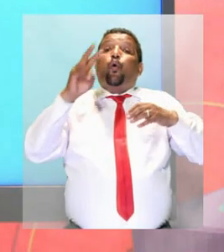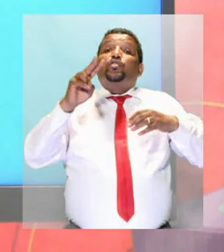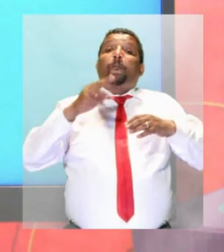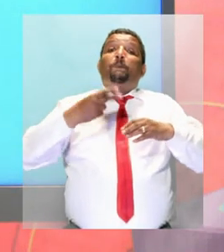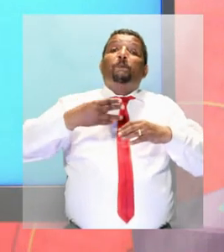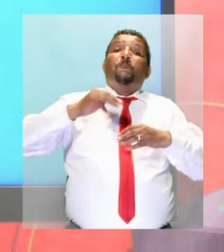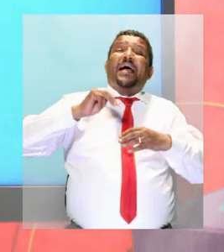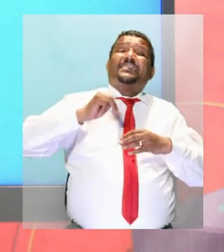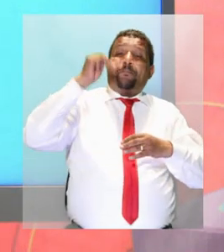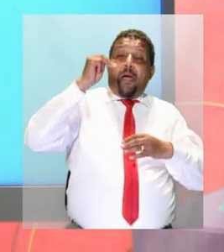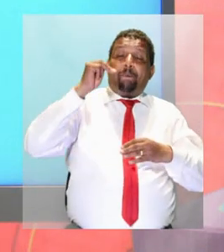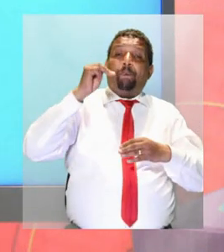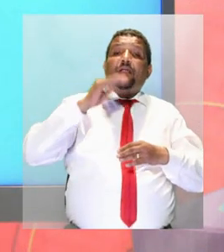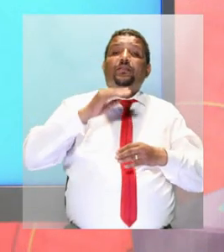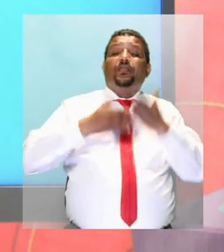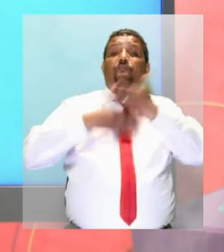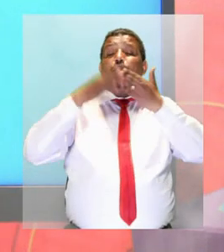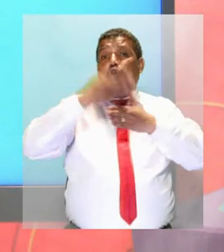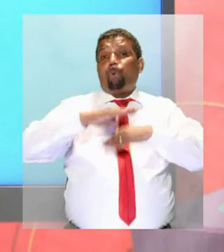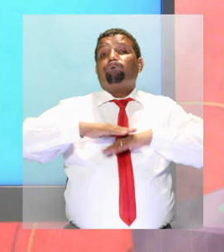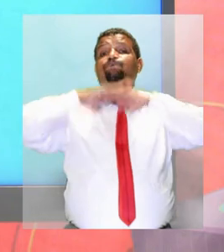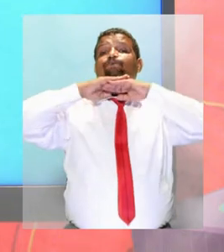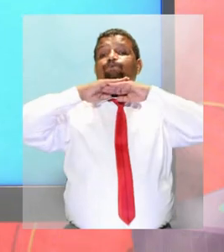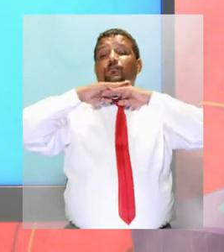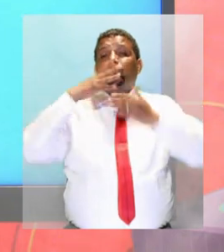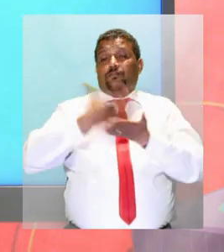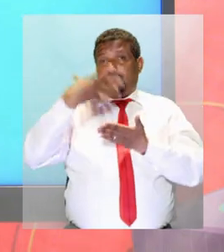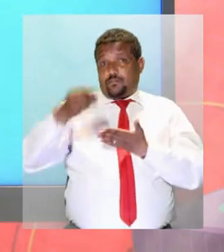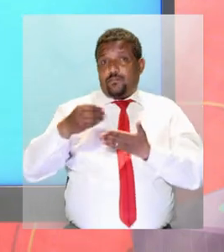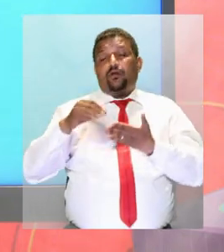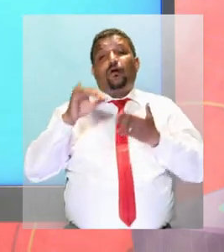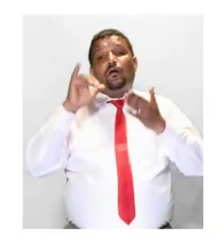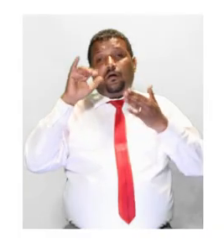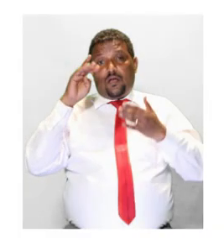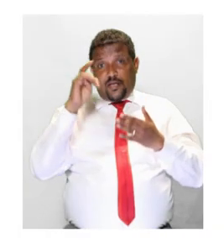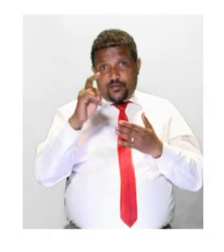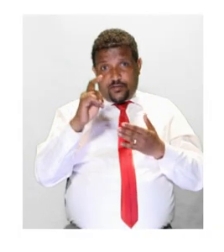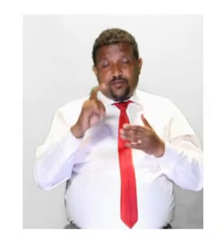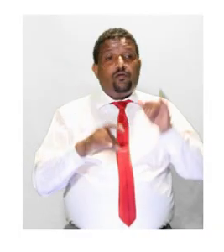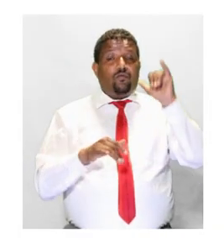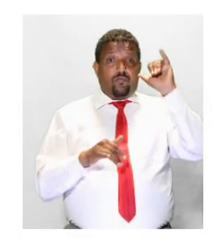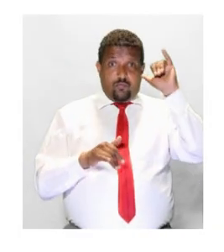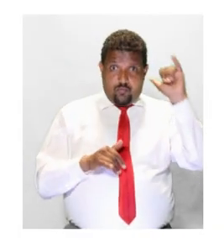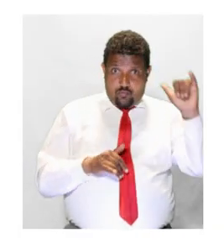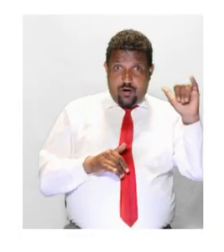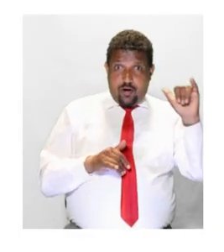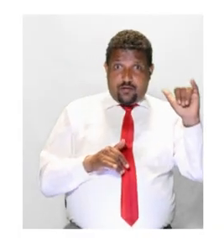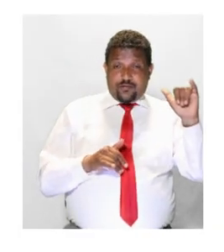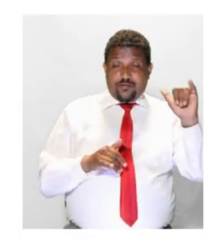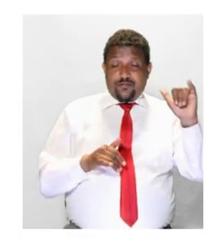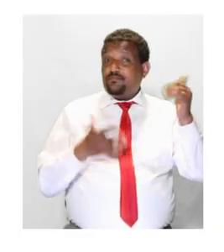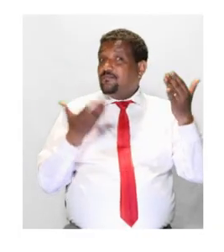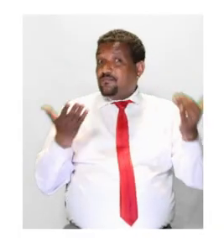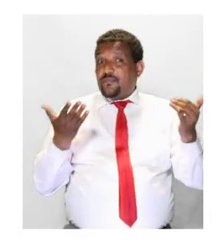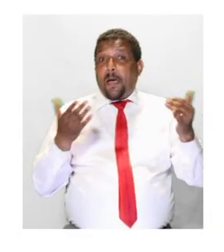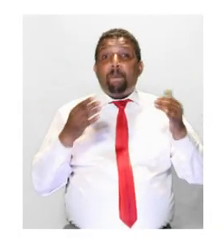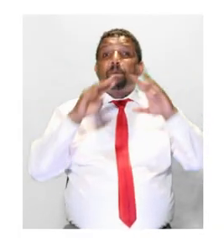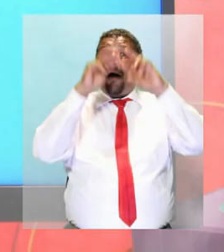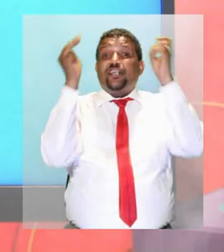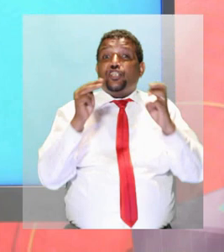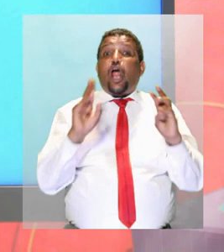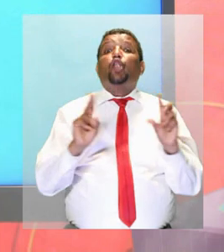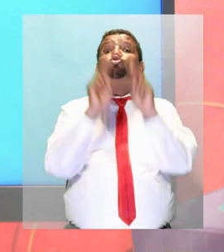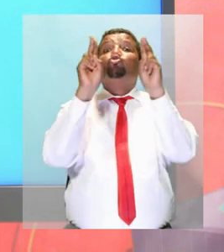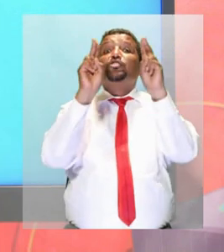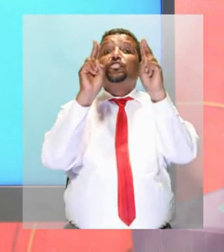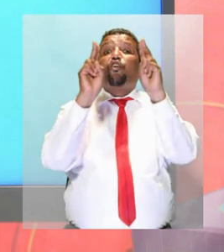satisfaction when she buys 2 units of commodity X and 4 units of commodity Y. Why? Because the marginal utility